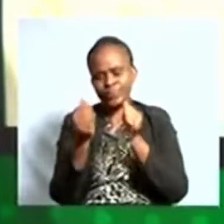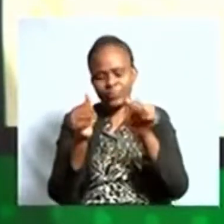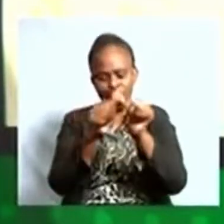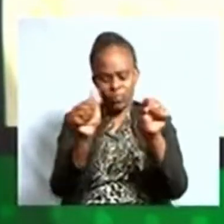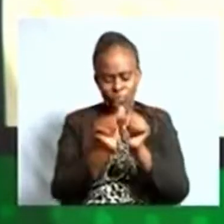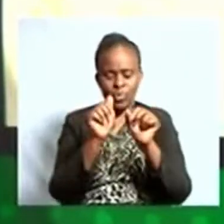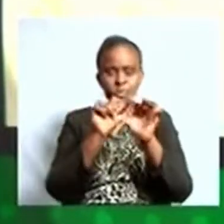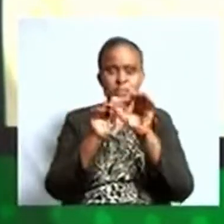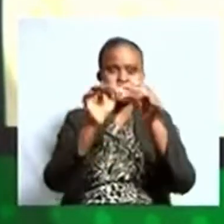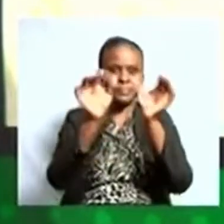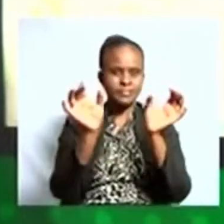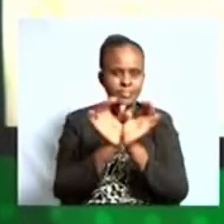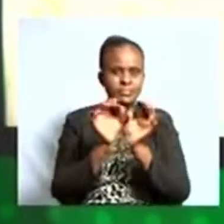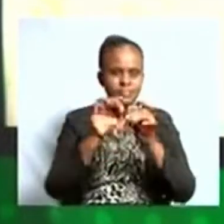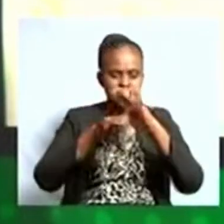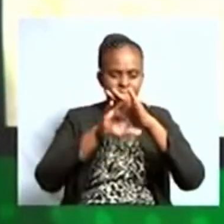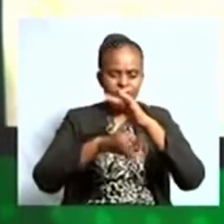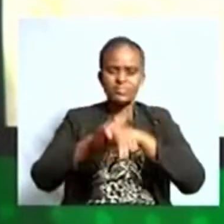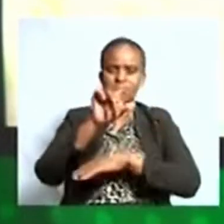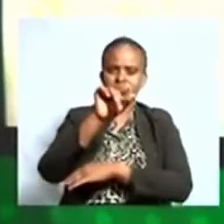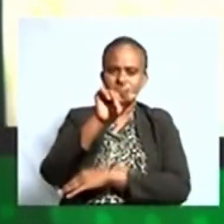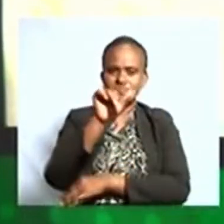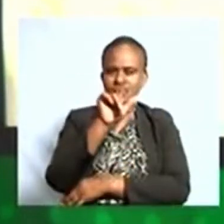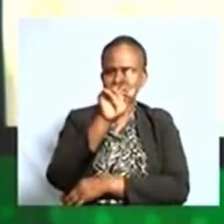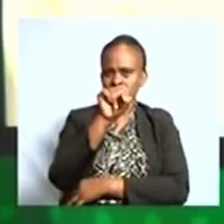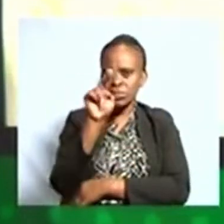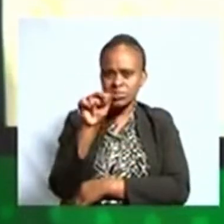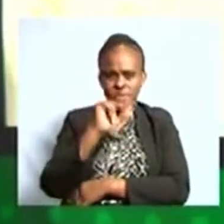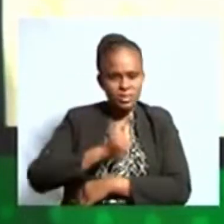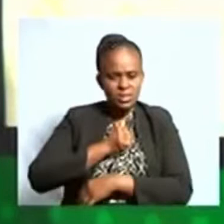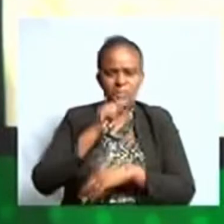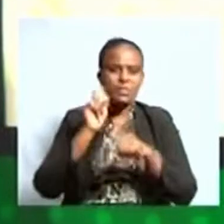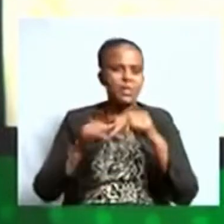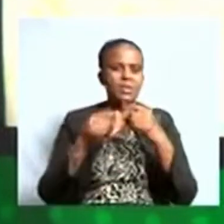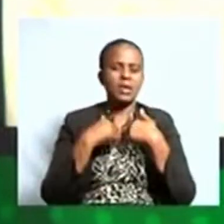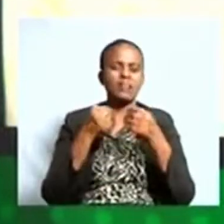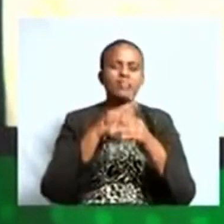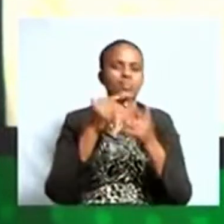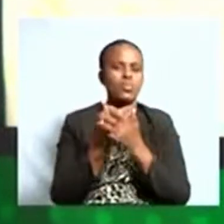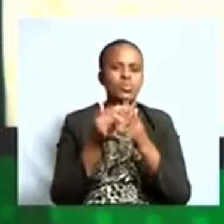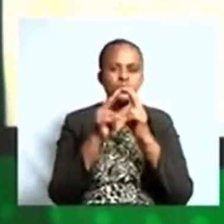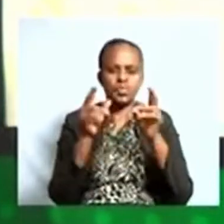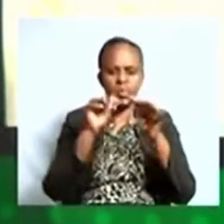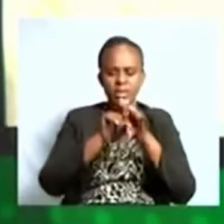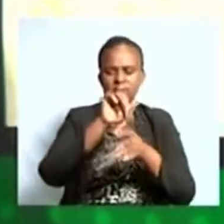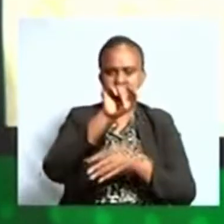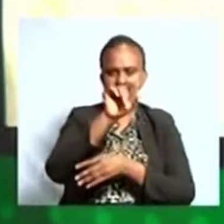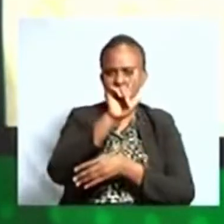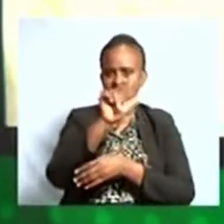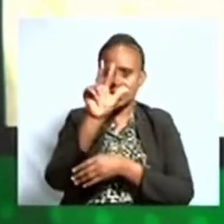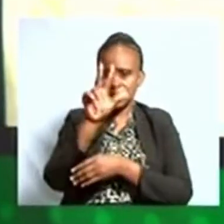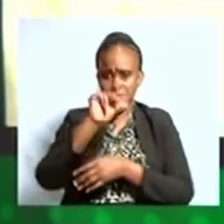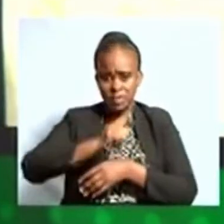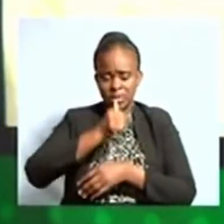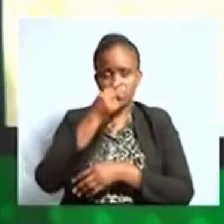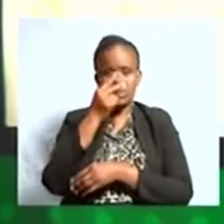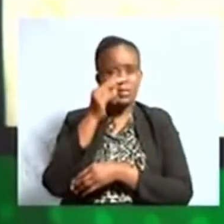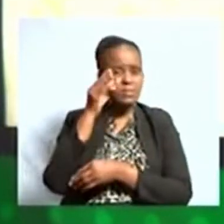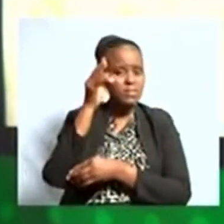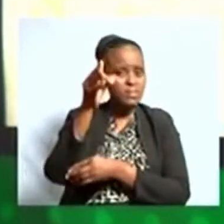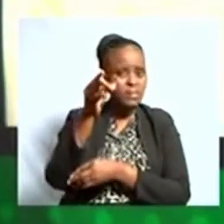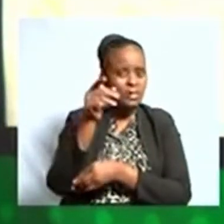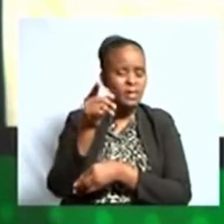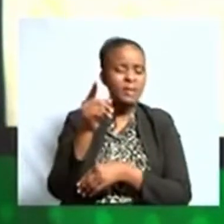in the constituency, under the 2022 we couldn't accommodate them. So in 2023 we are looking forward to